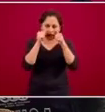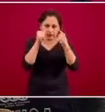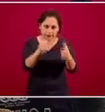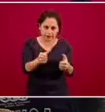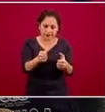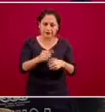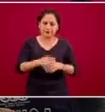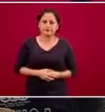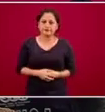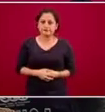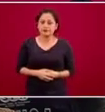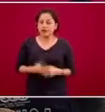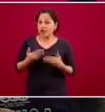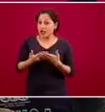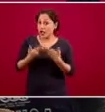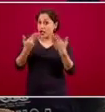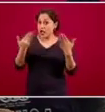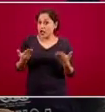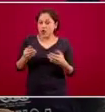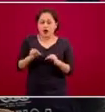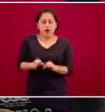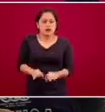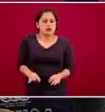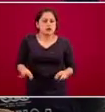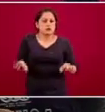democratic state of affairs.